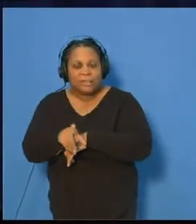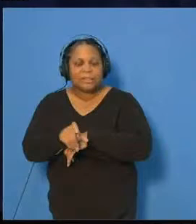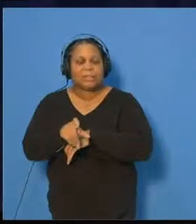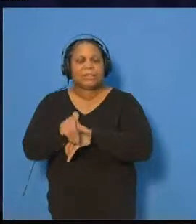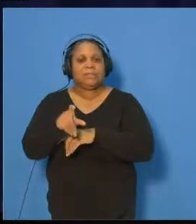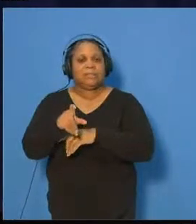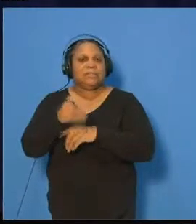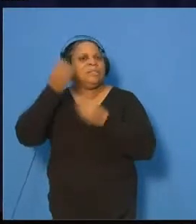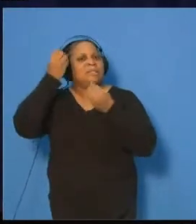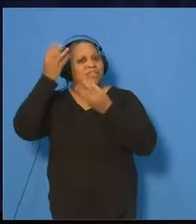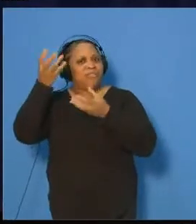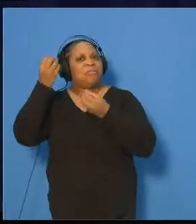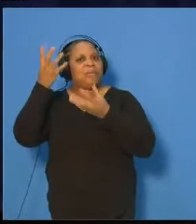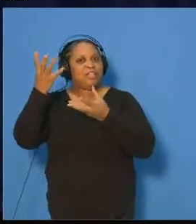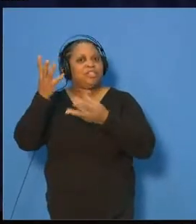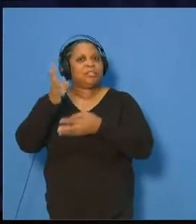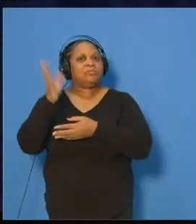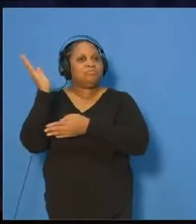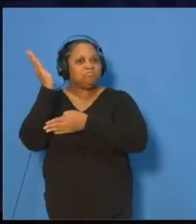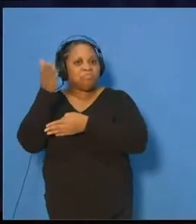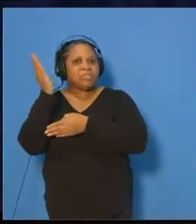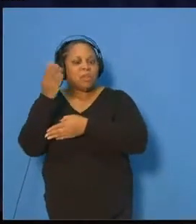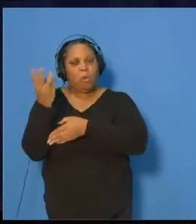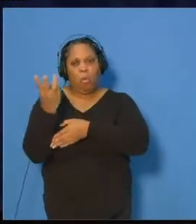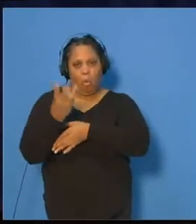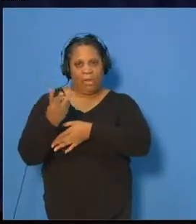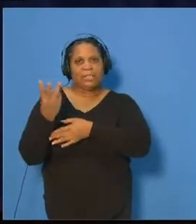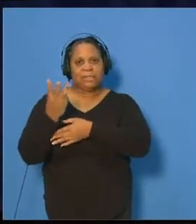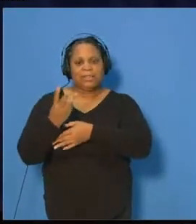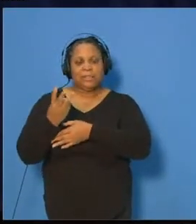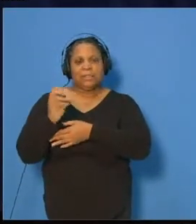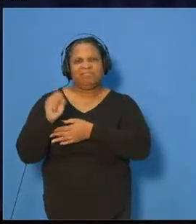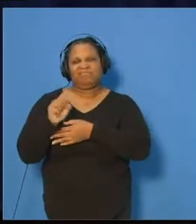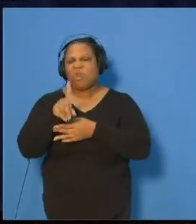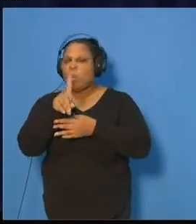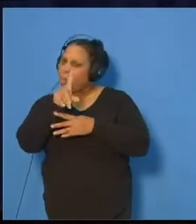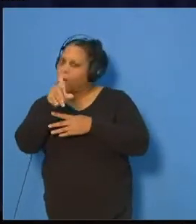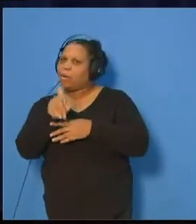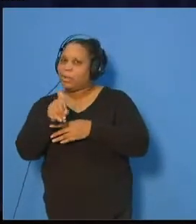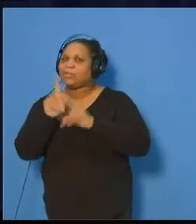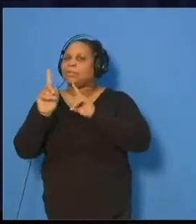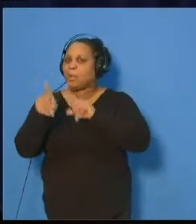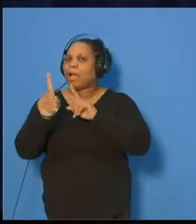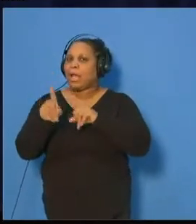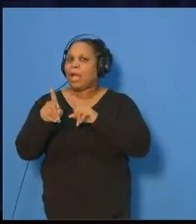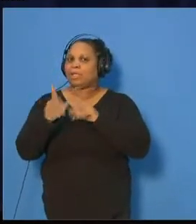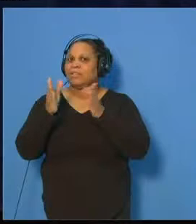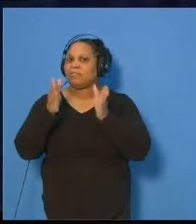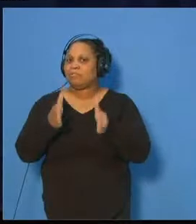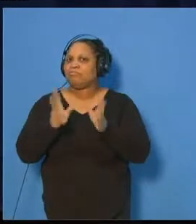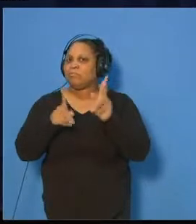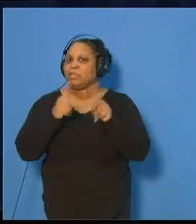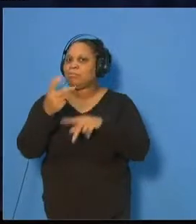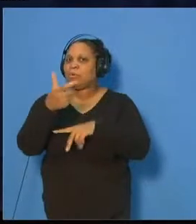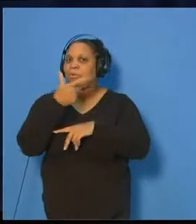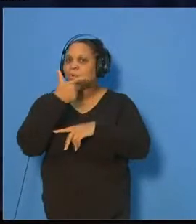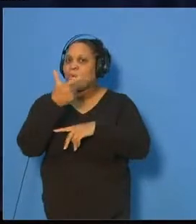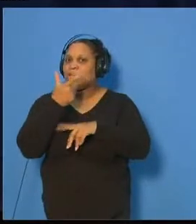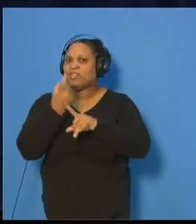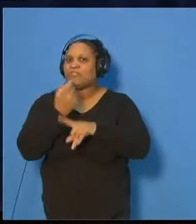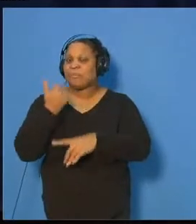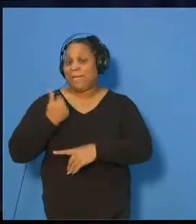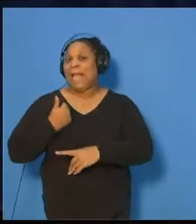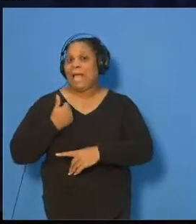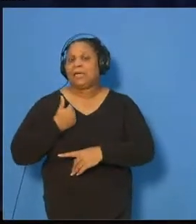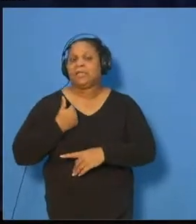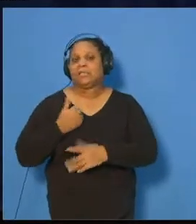which we're going to be speaking about on Wednesday. There was one question which I wanted to answer for persons who may be watching from Canada